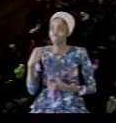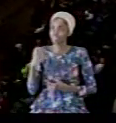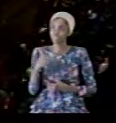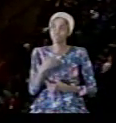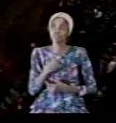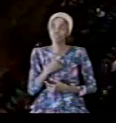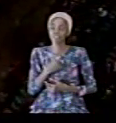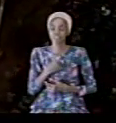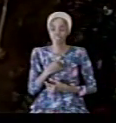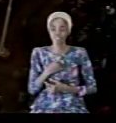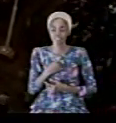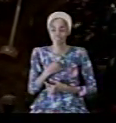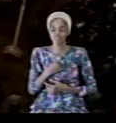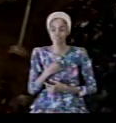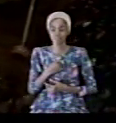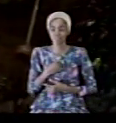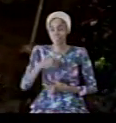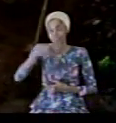inside.